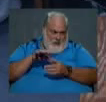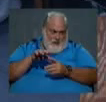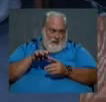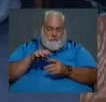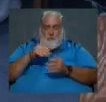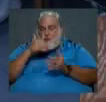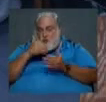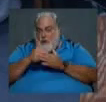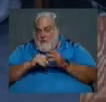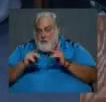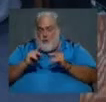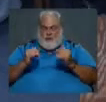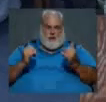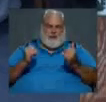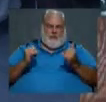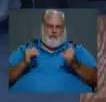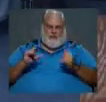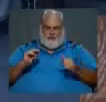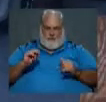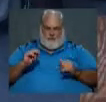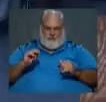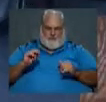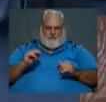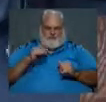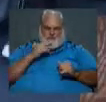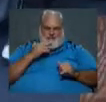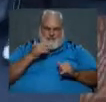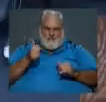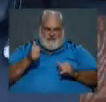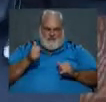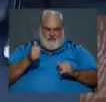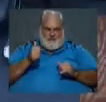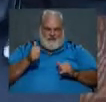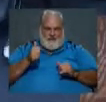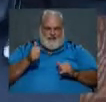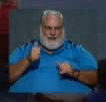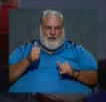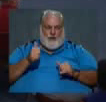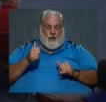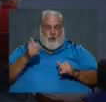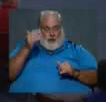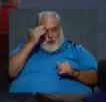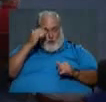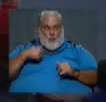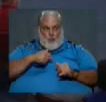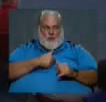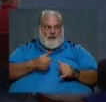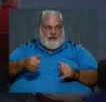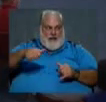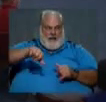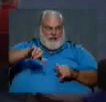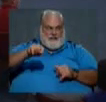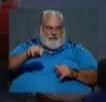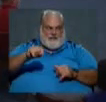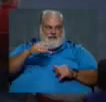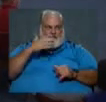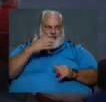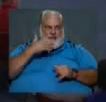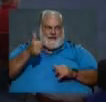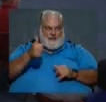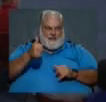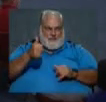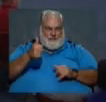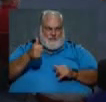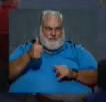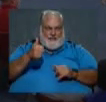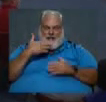good people, but right now they are not. And we know one in our neighbor. You are aware that we denied their application to be there. Okay, I'm saying